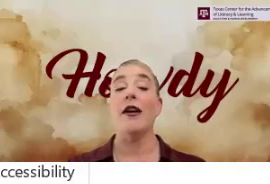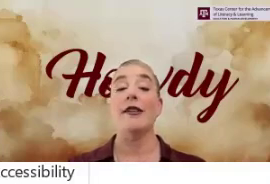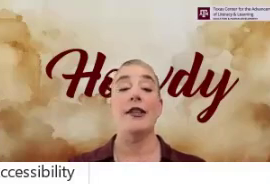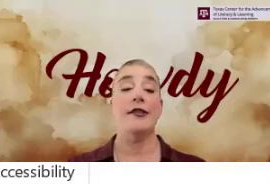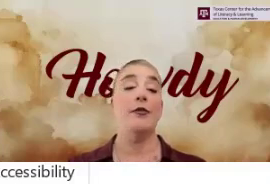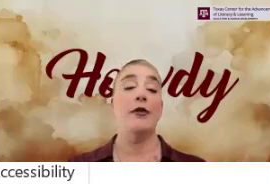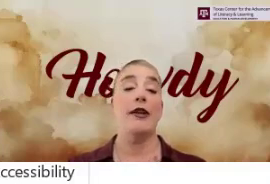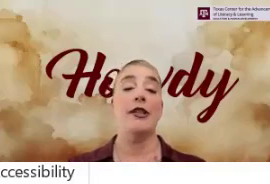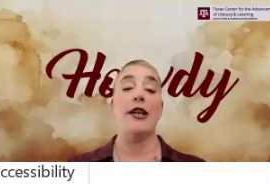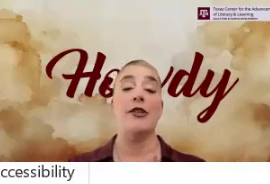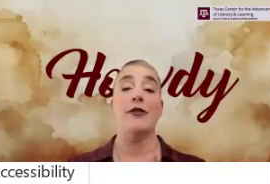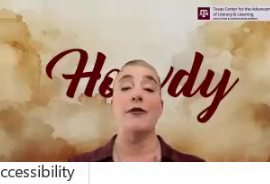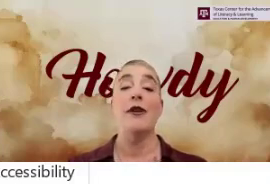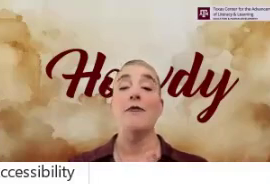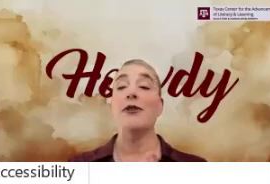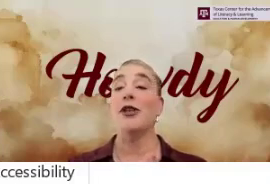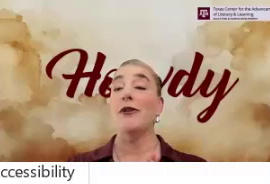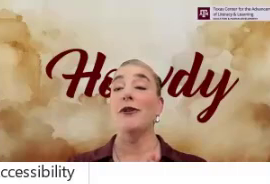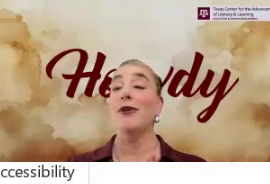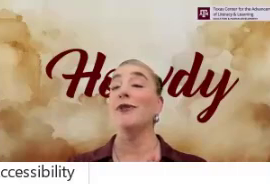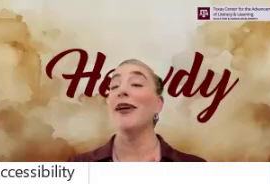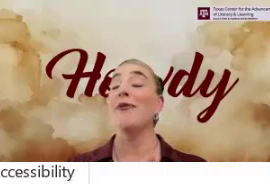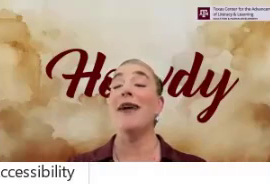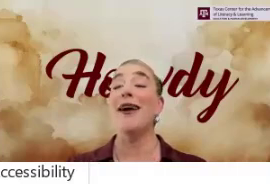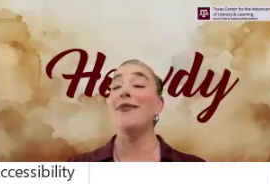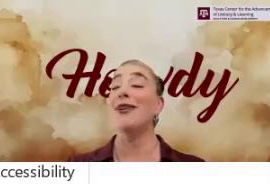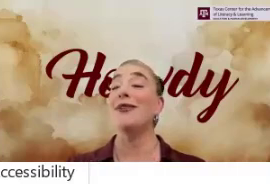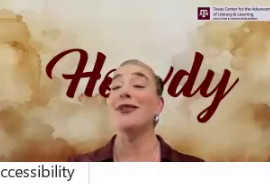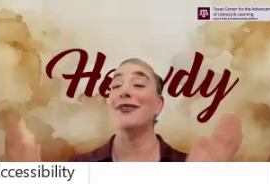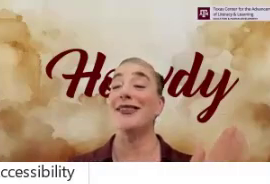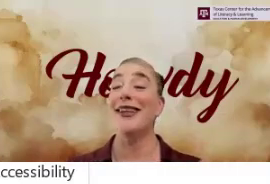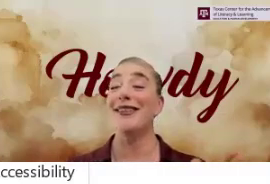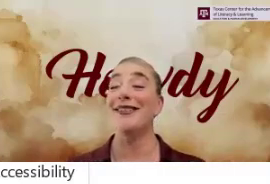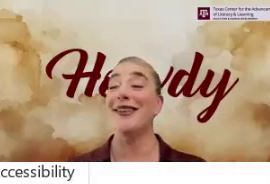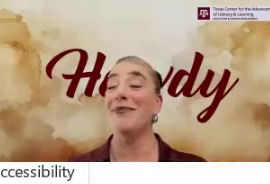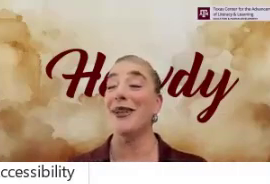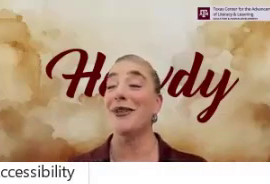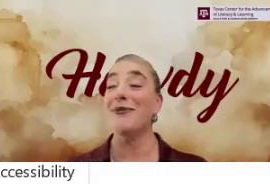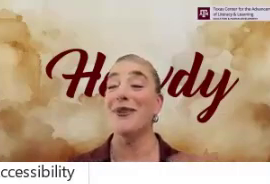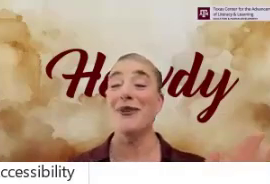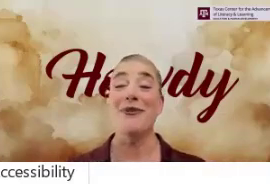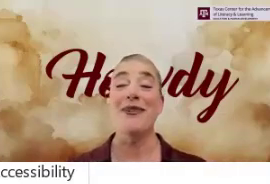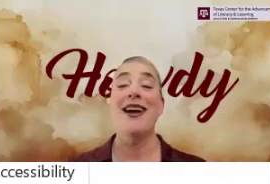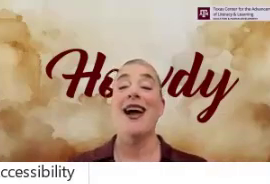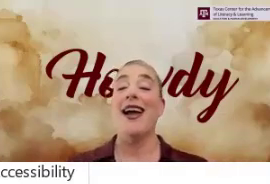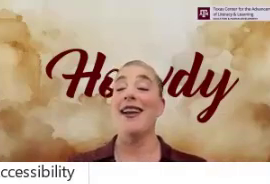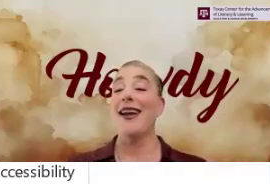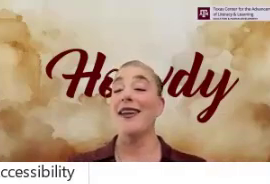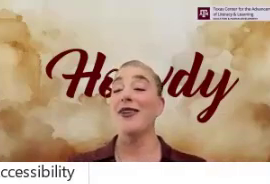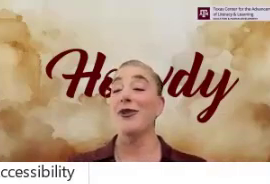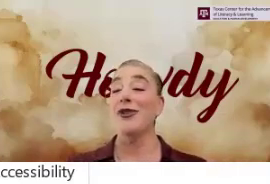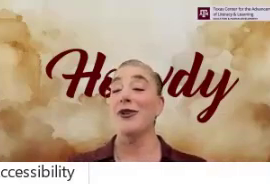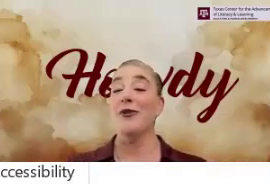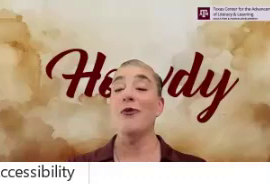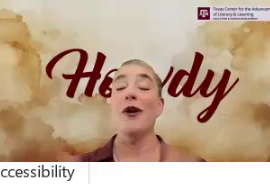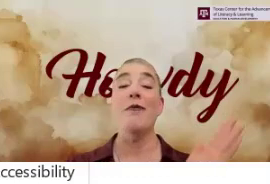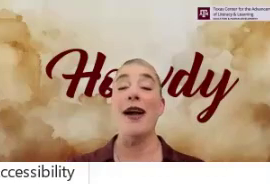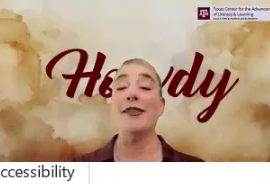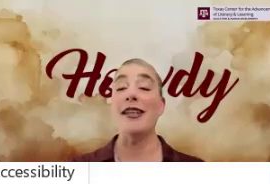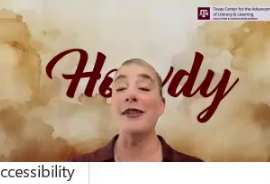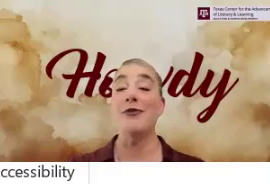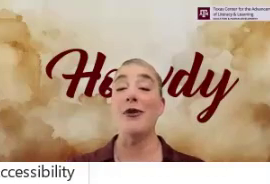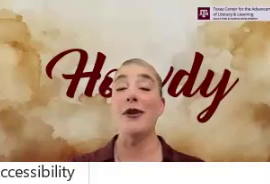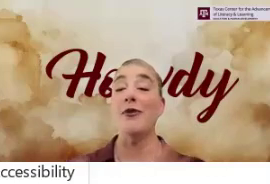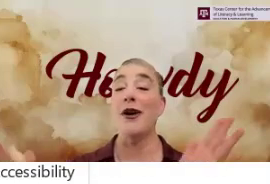Center on Accessible Educational Materials website. Heather, you just set this up like you knew. And your turn.